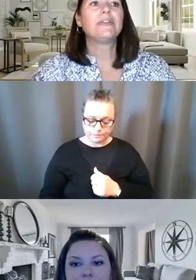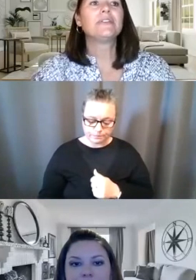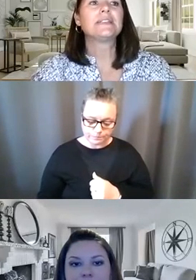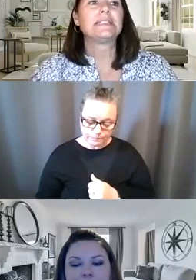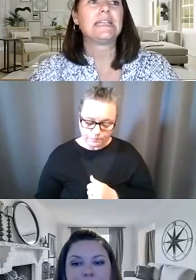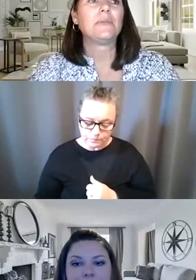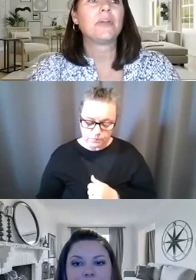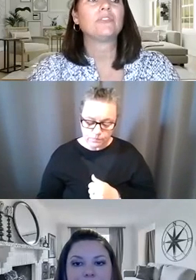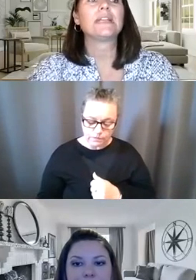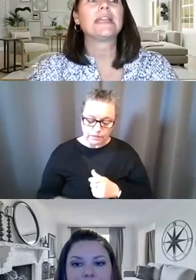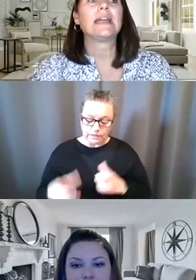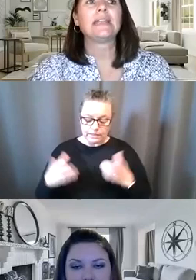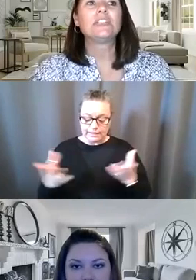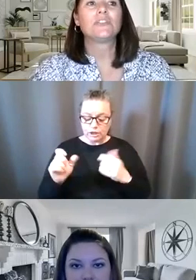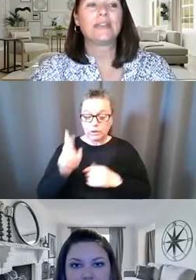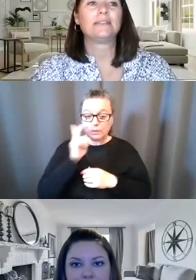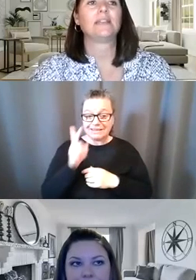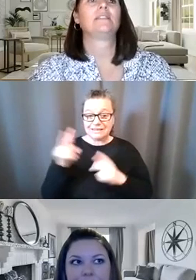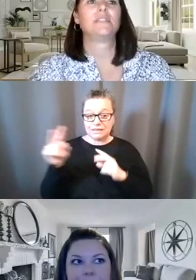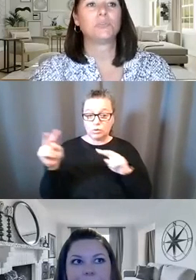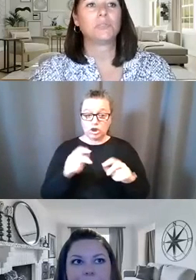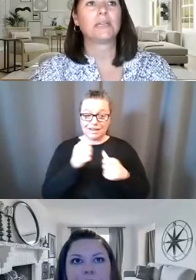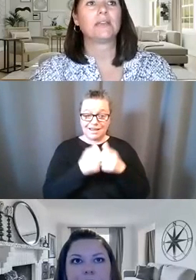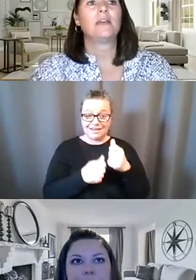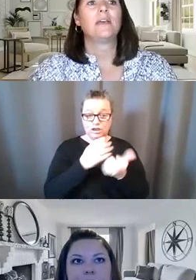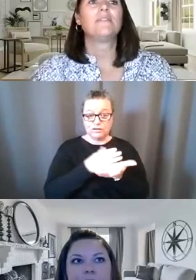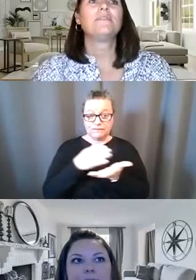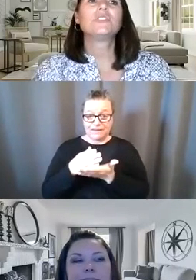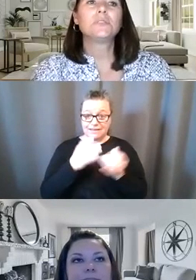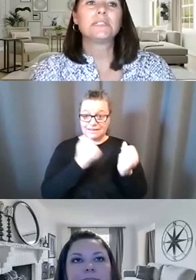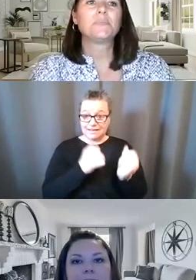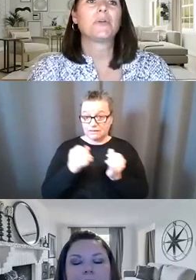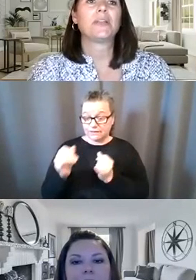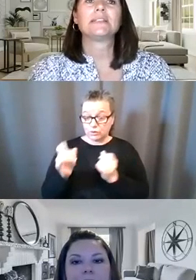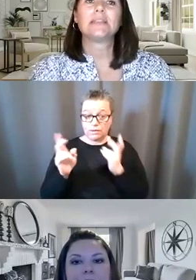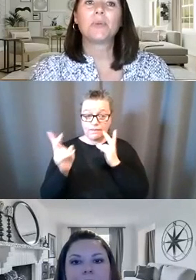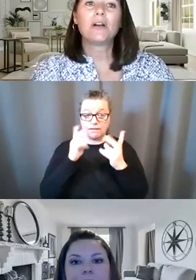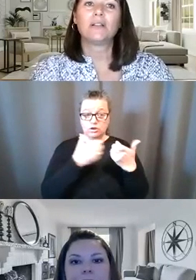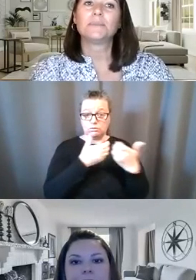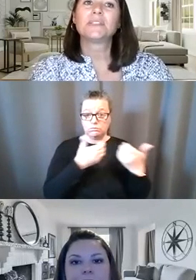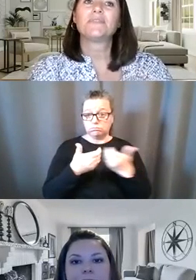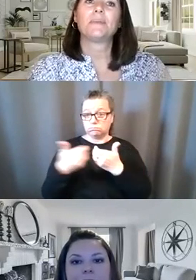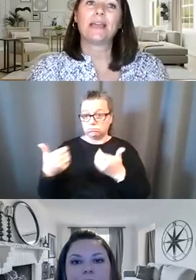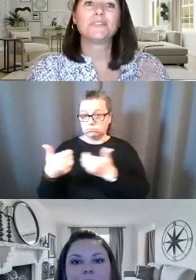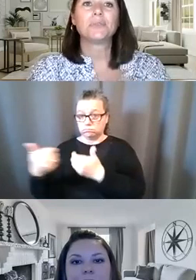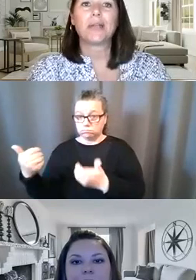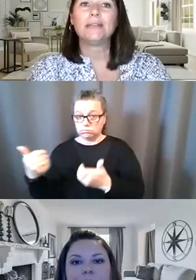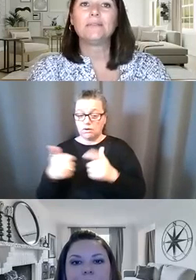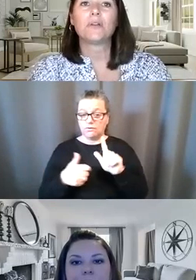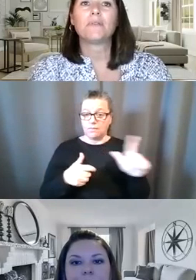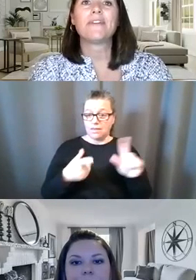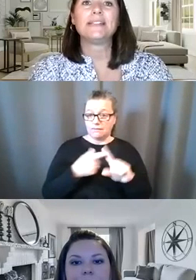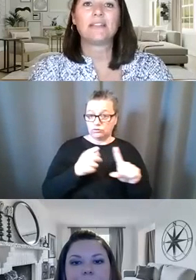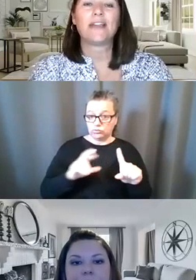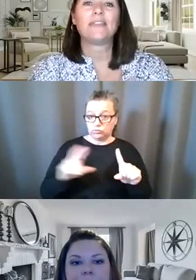So here you can see we are looking at each phase individually. The visual is broken into separate columns from left to right,